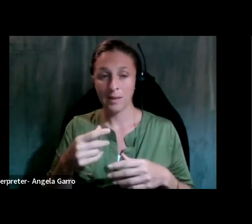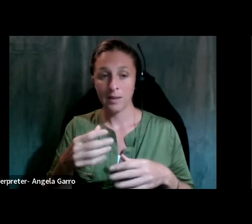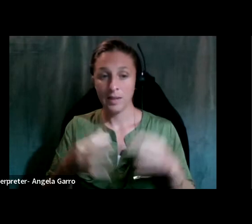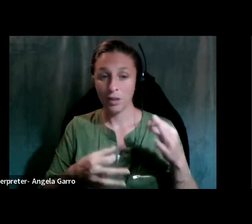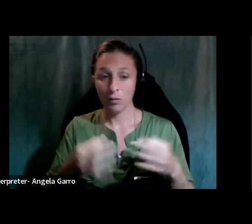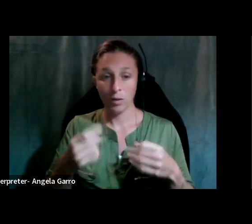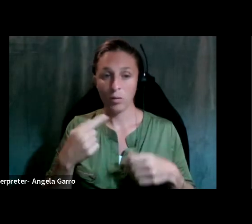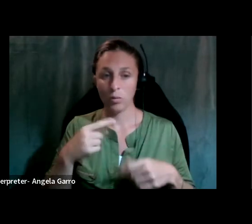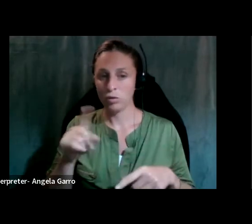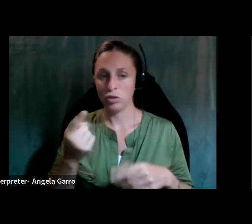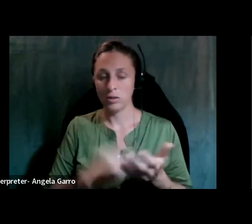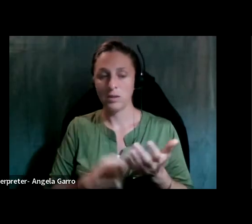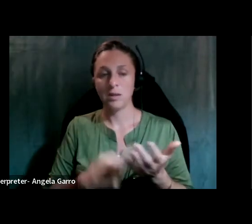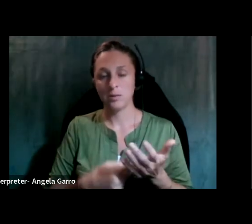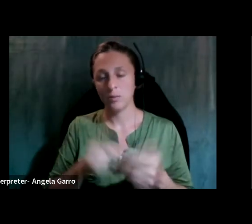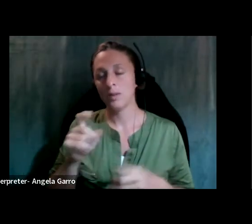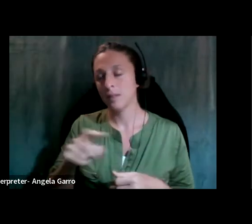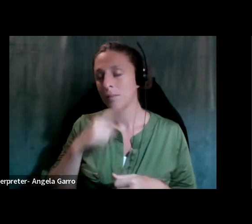hearing.